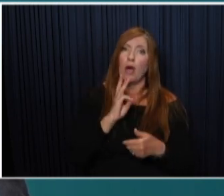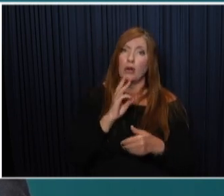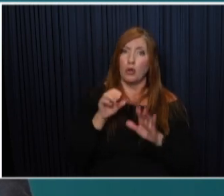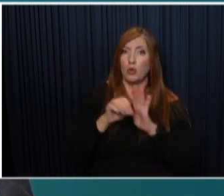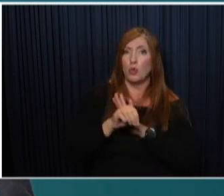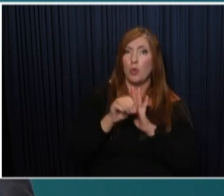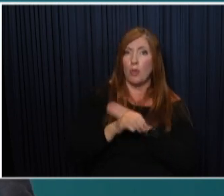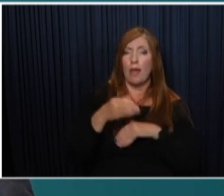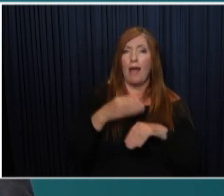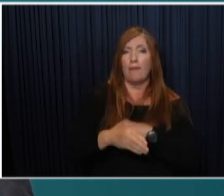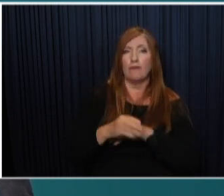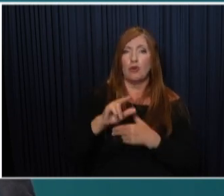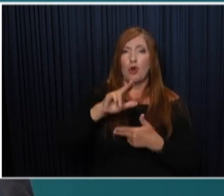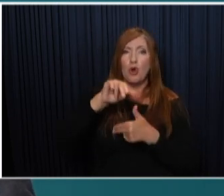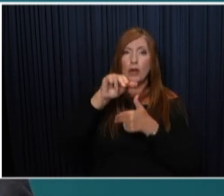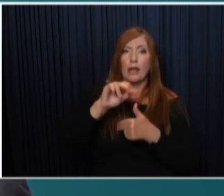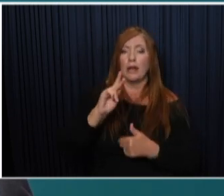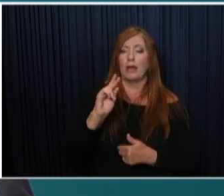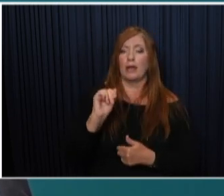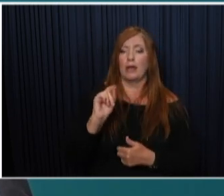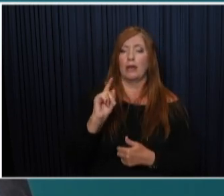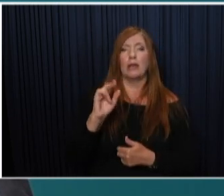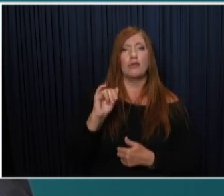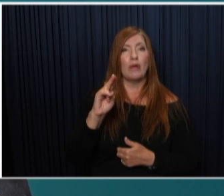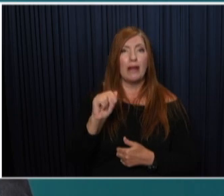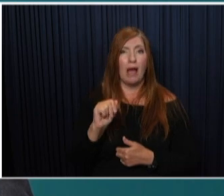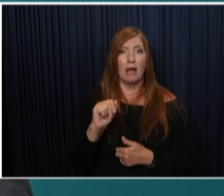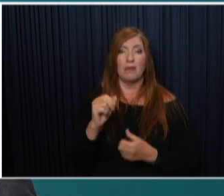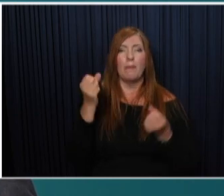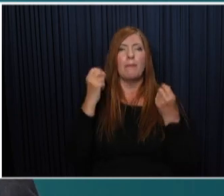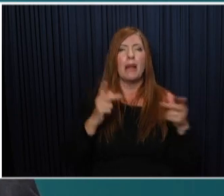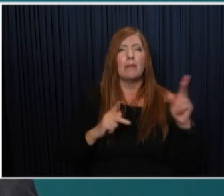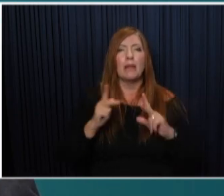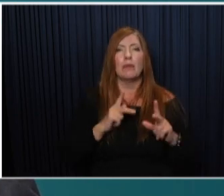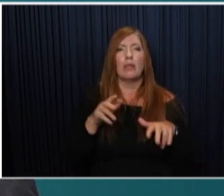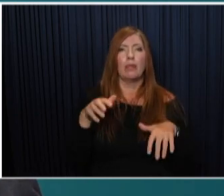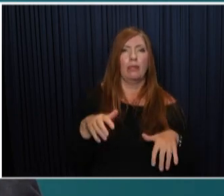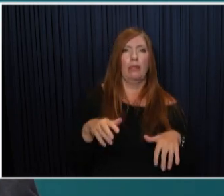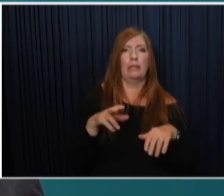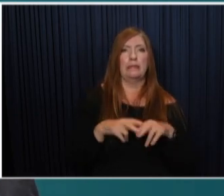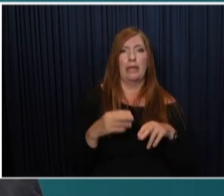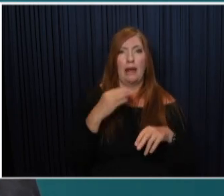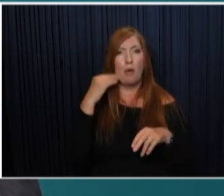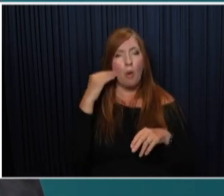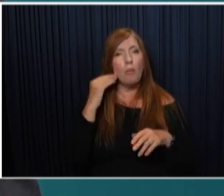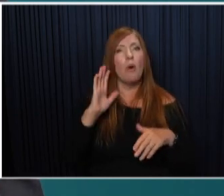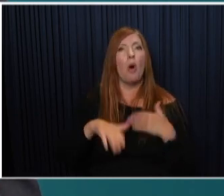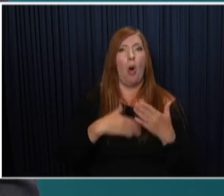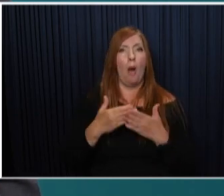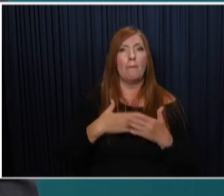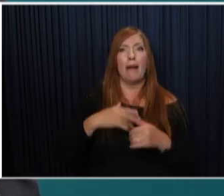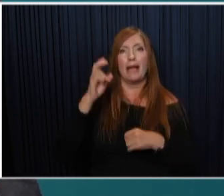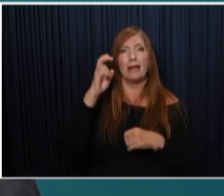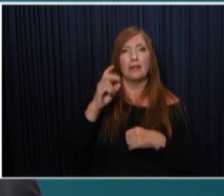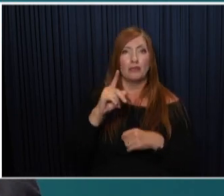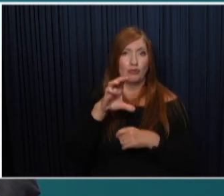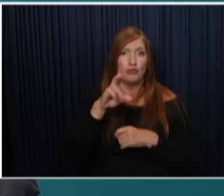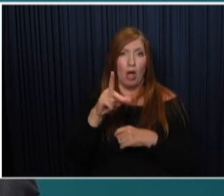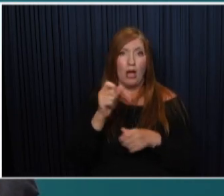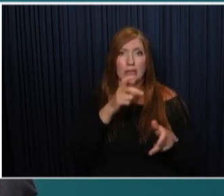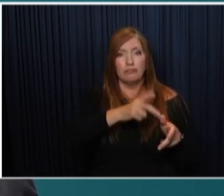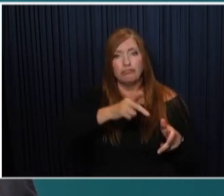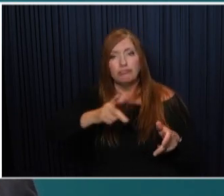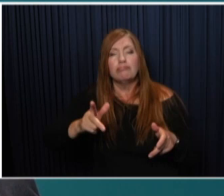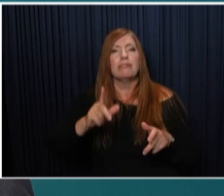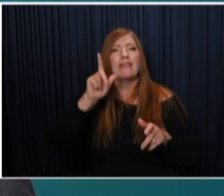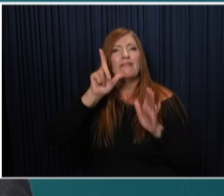Katrina. And when a lot of folks were sitting at home, I had all of my trucks, because I eventually started buying trucks,